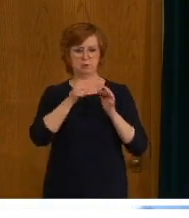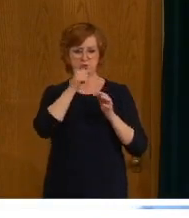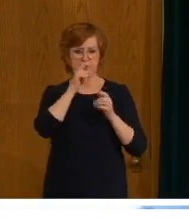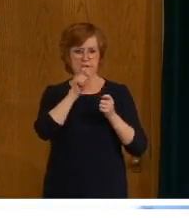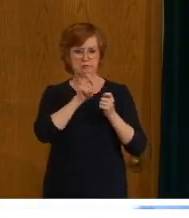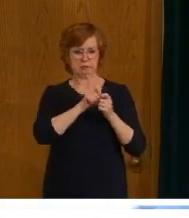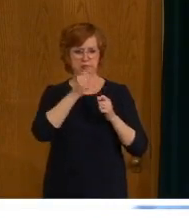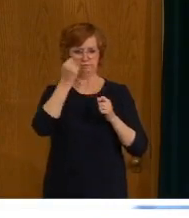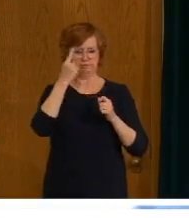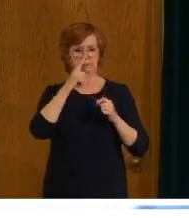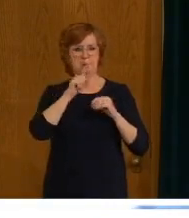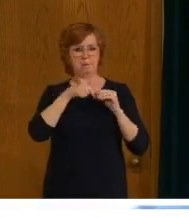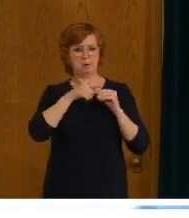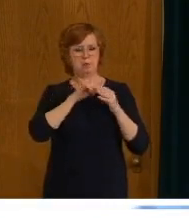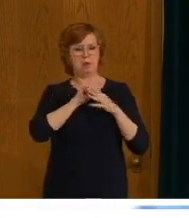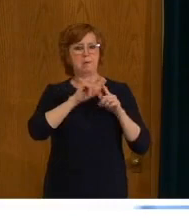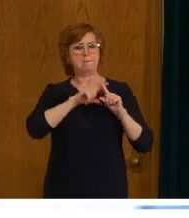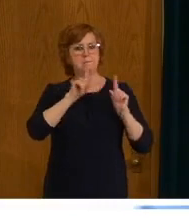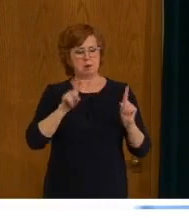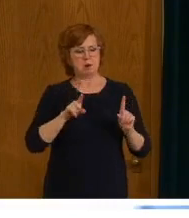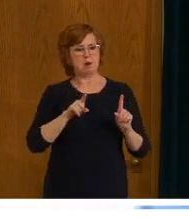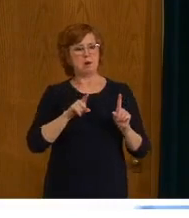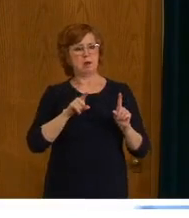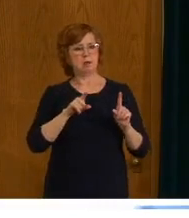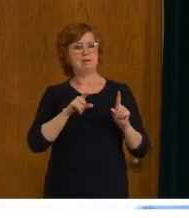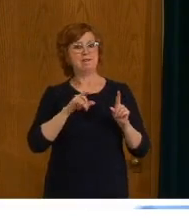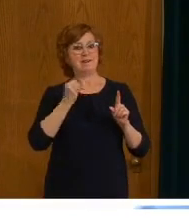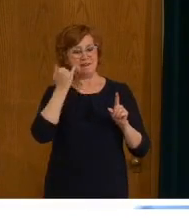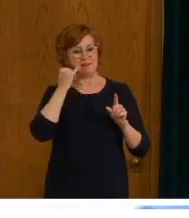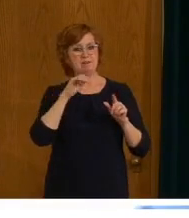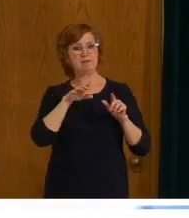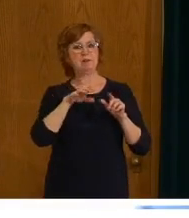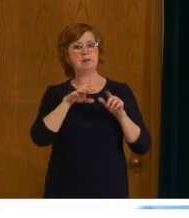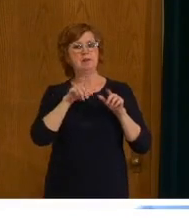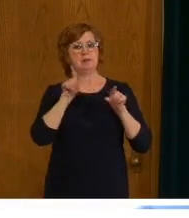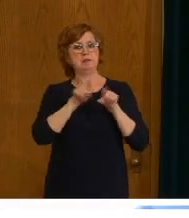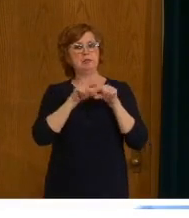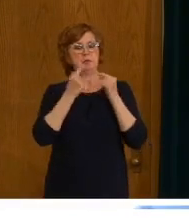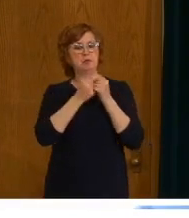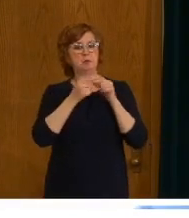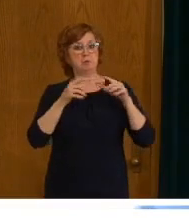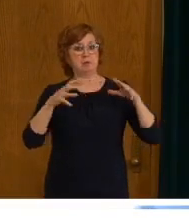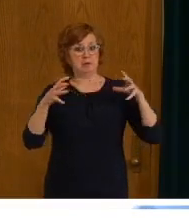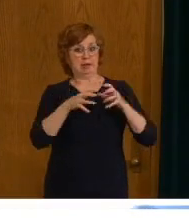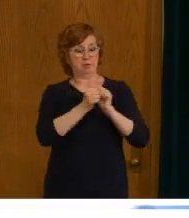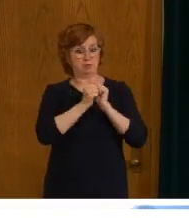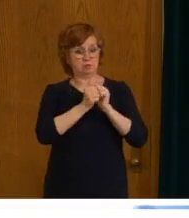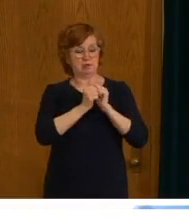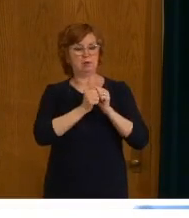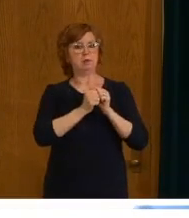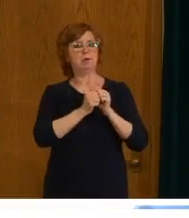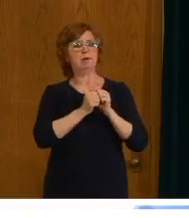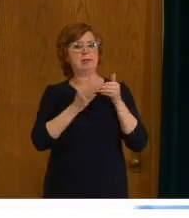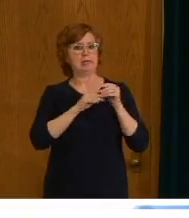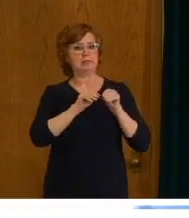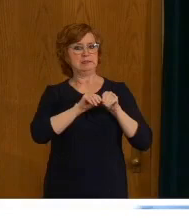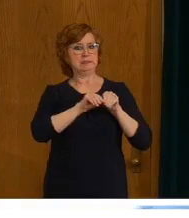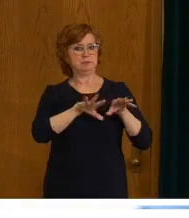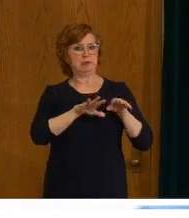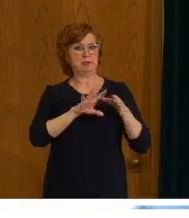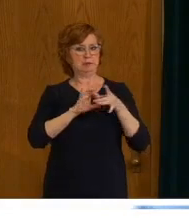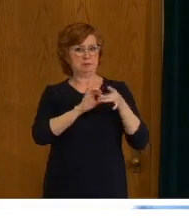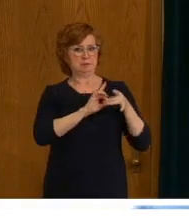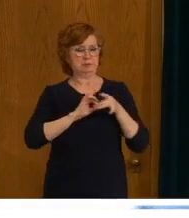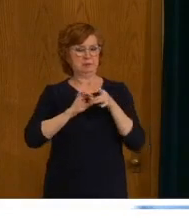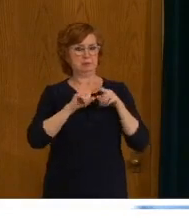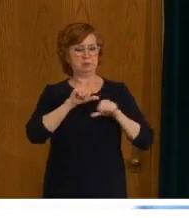quick surges of cases, even though we have high overall vaccination uptake. And in that case, we will have to respond just like